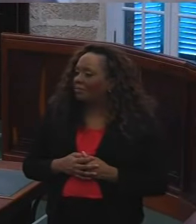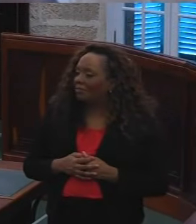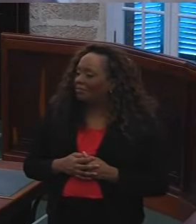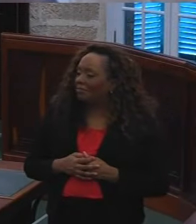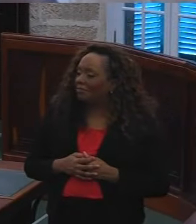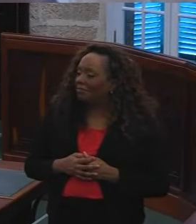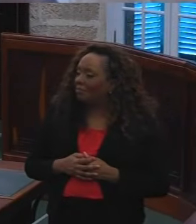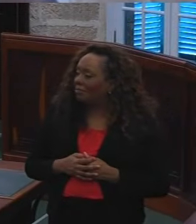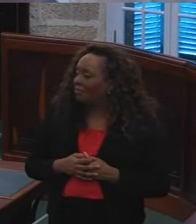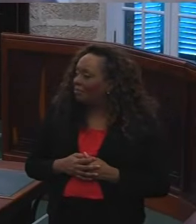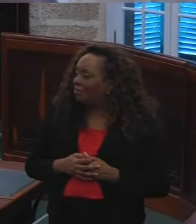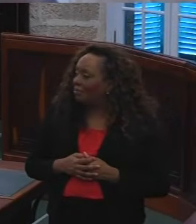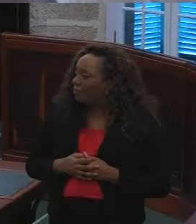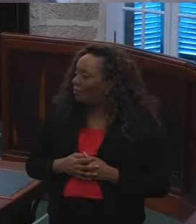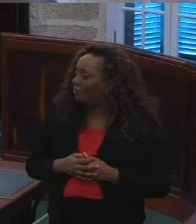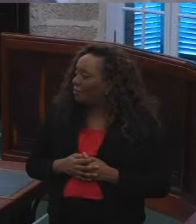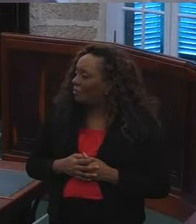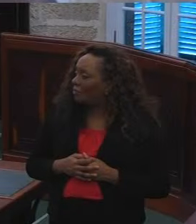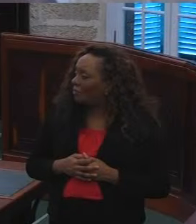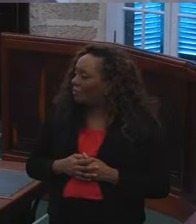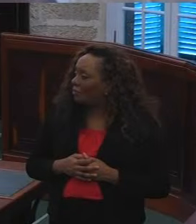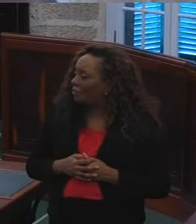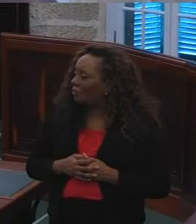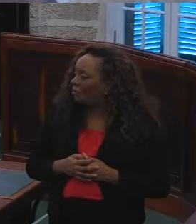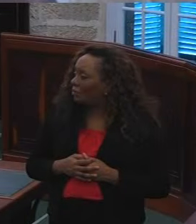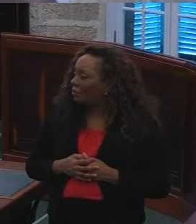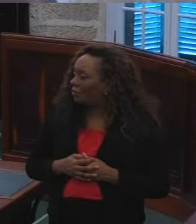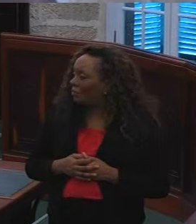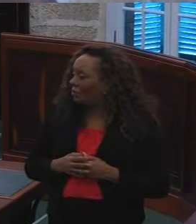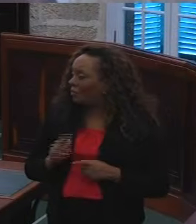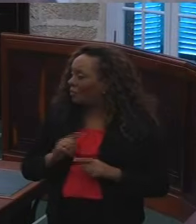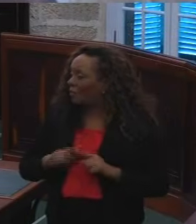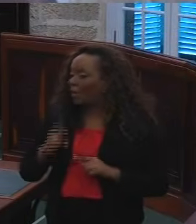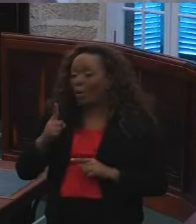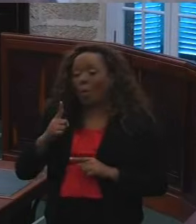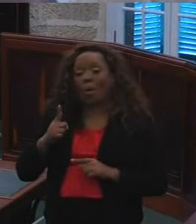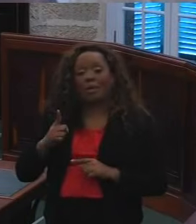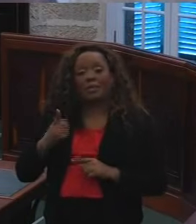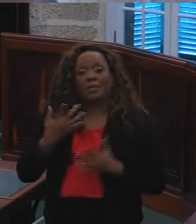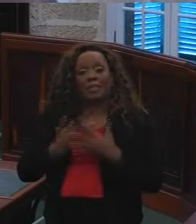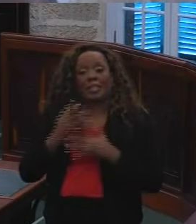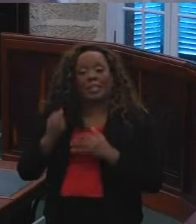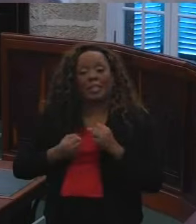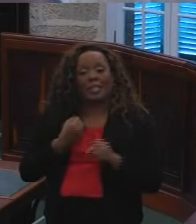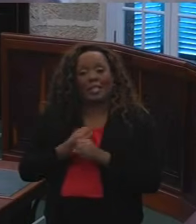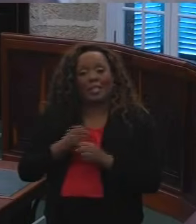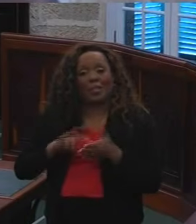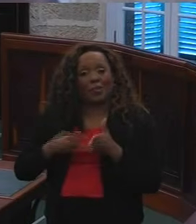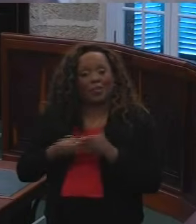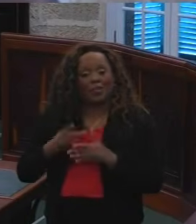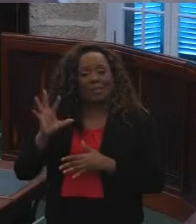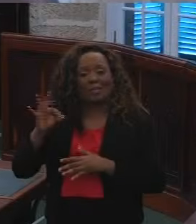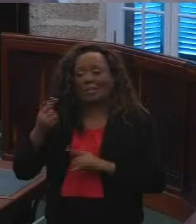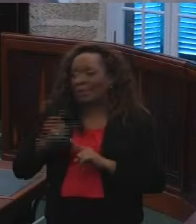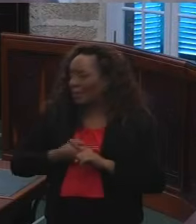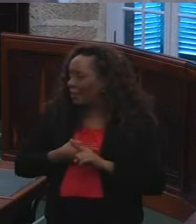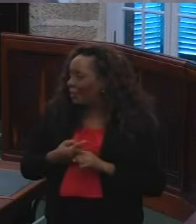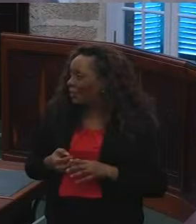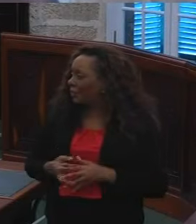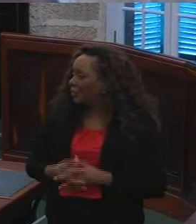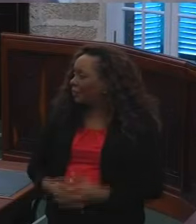telepathically of course, that the jail year is 9 months, as long as they take to born a baby. That's what he's telling